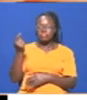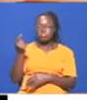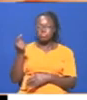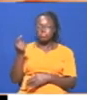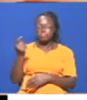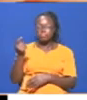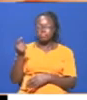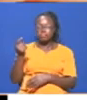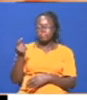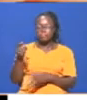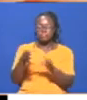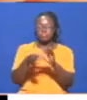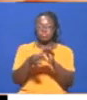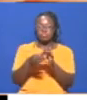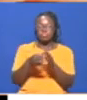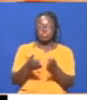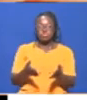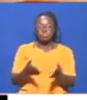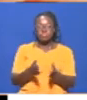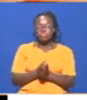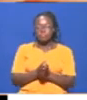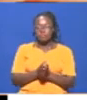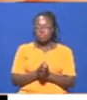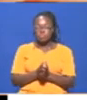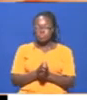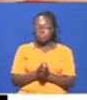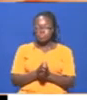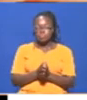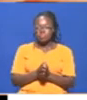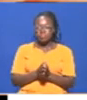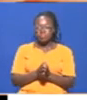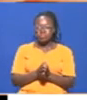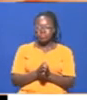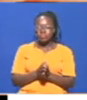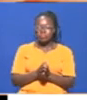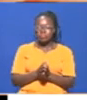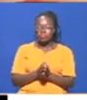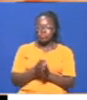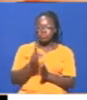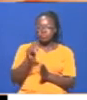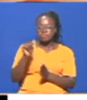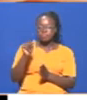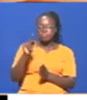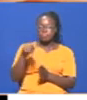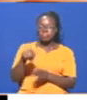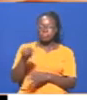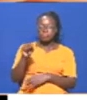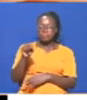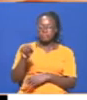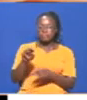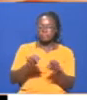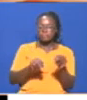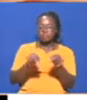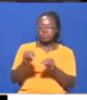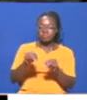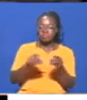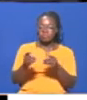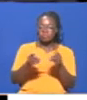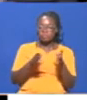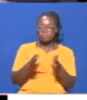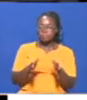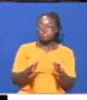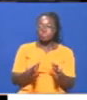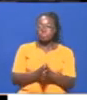now joining us, A Square Pharmaceuticals Kenya Limited, Tapan Chowdhury, who is the managing director. Hi, Doc, can you